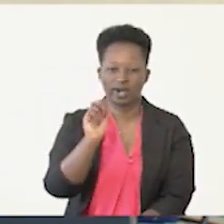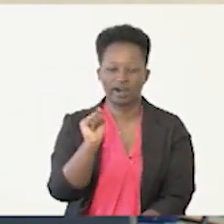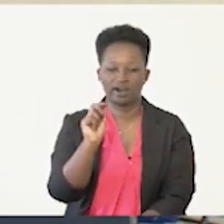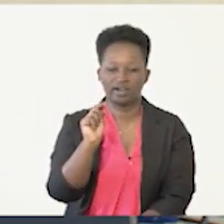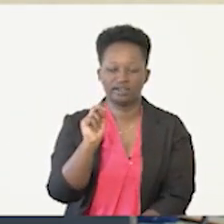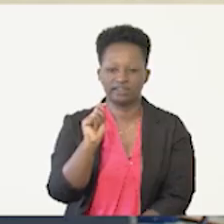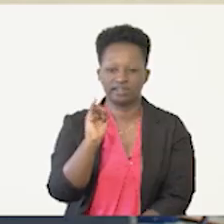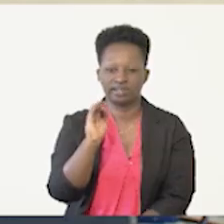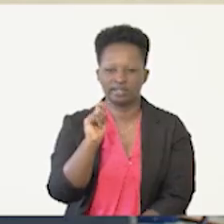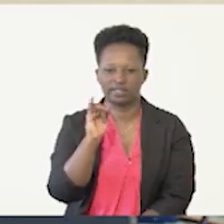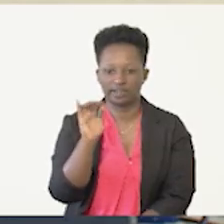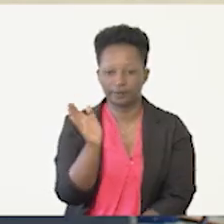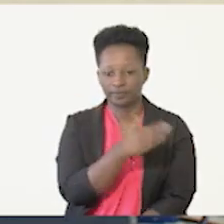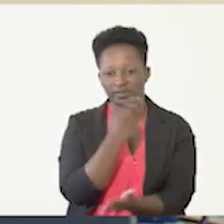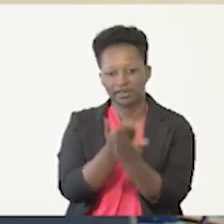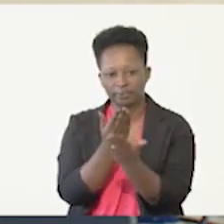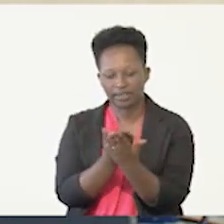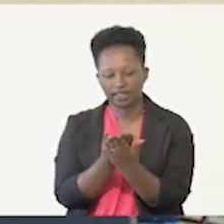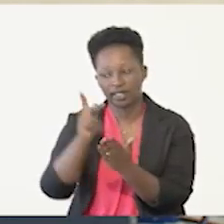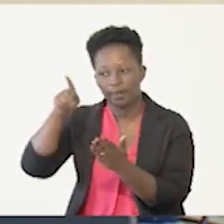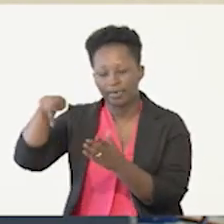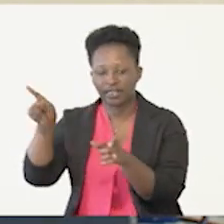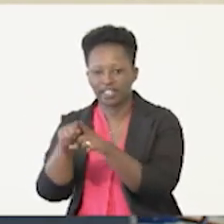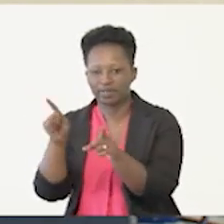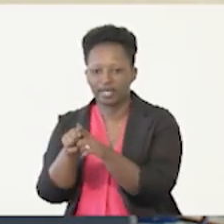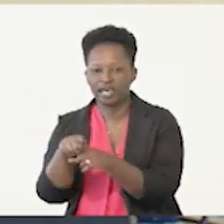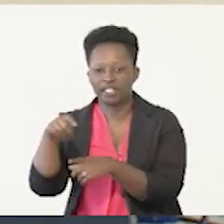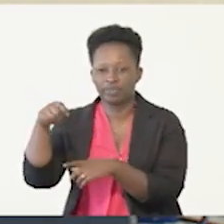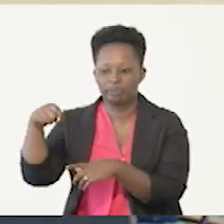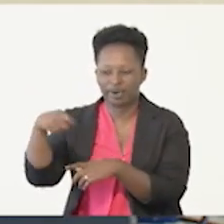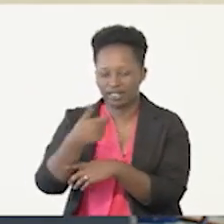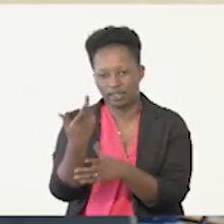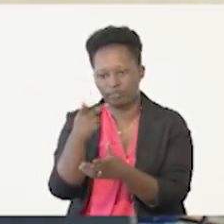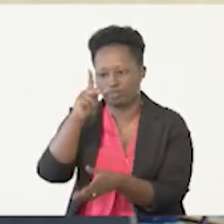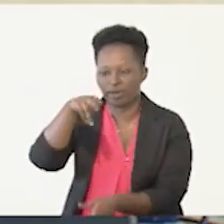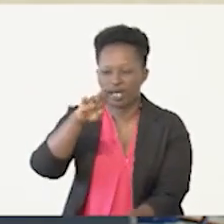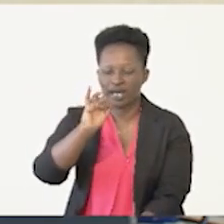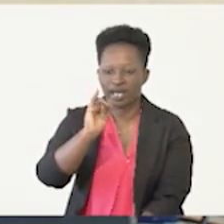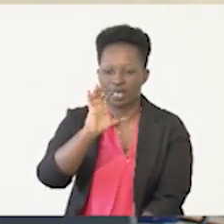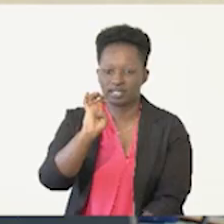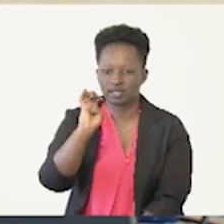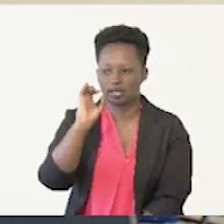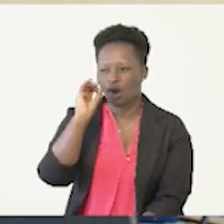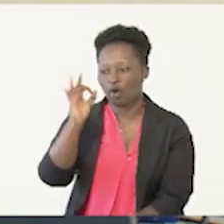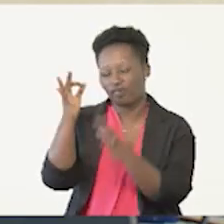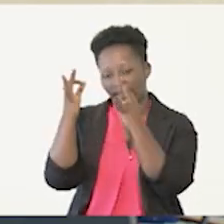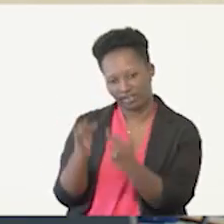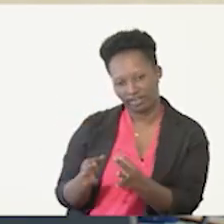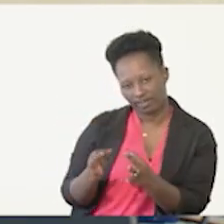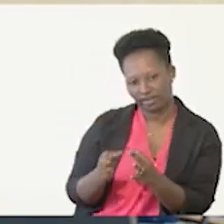stands for the price of that commodity. So this is a linear equation that he came up with after conducting his study. So